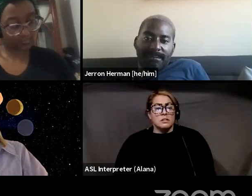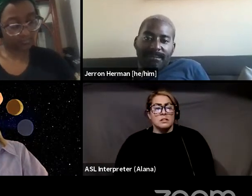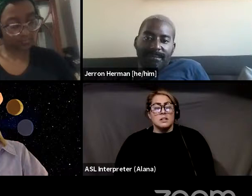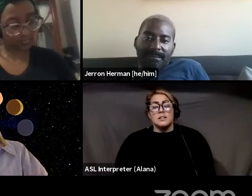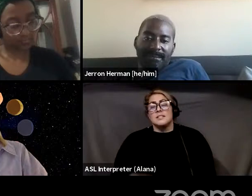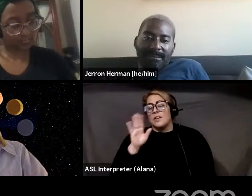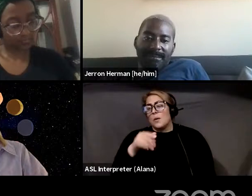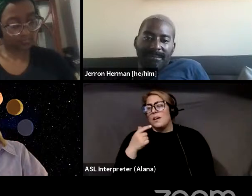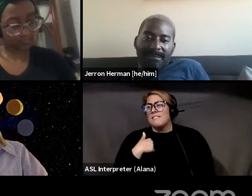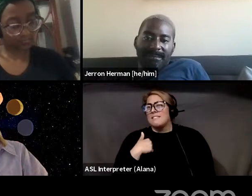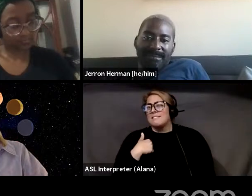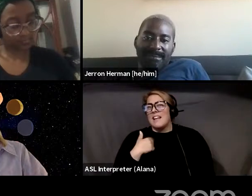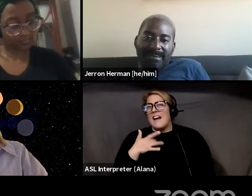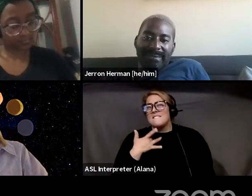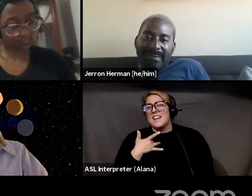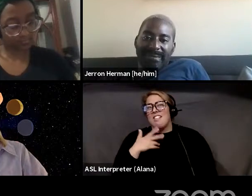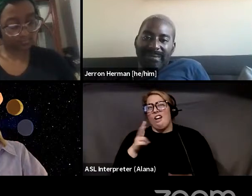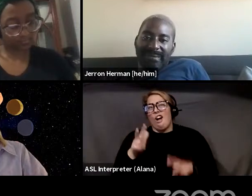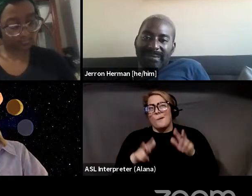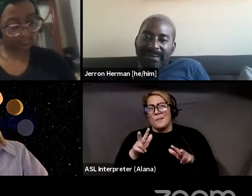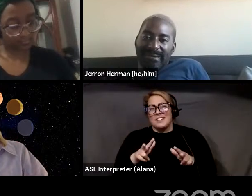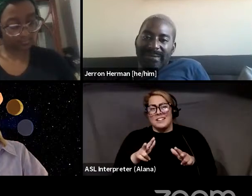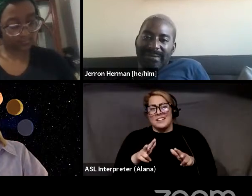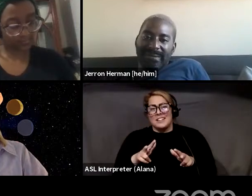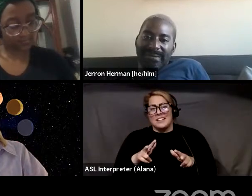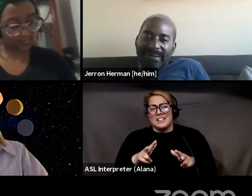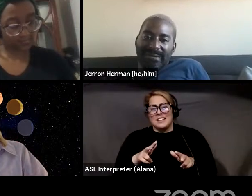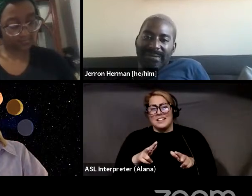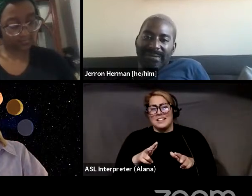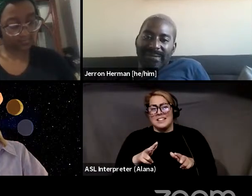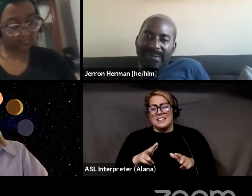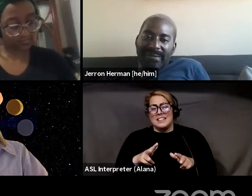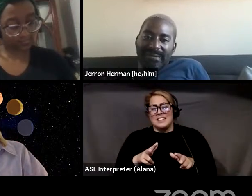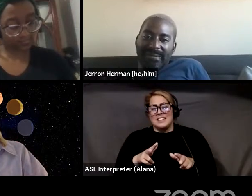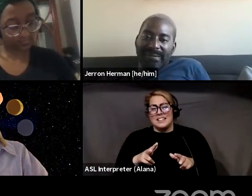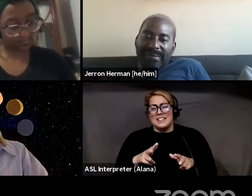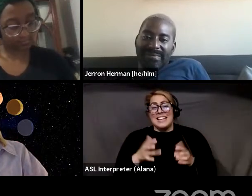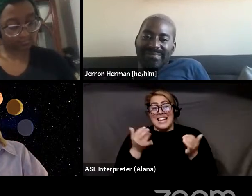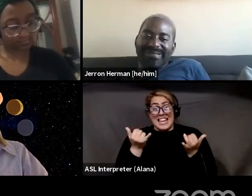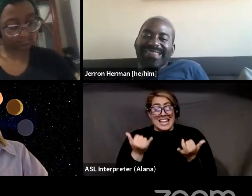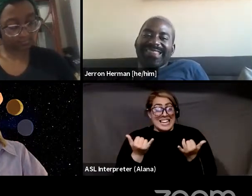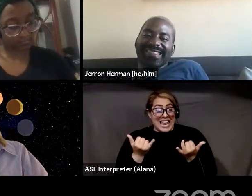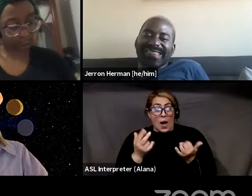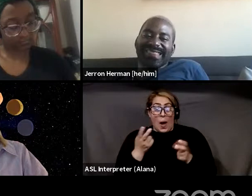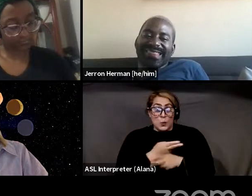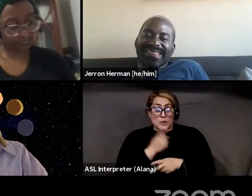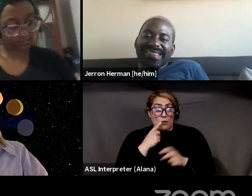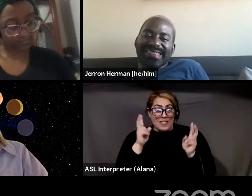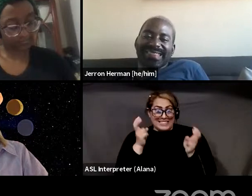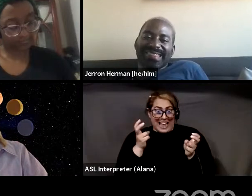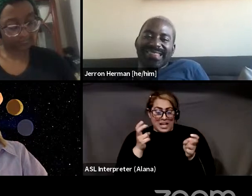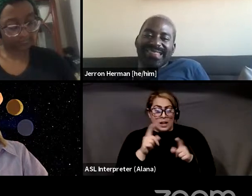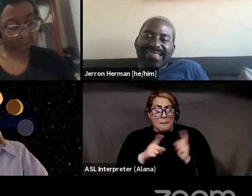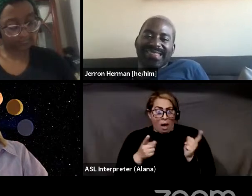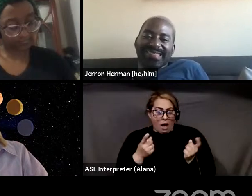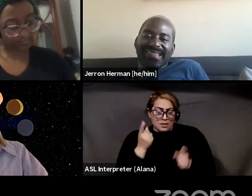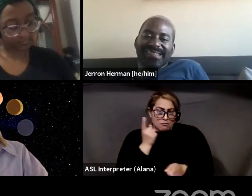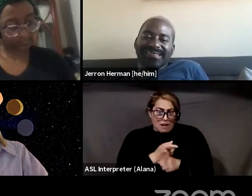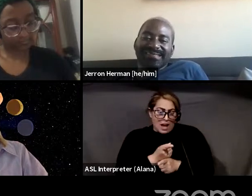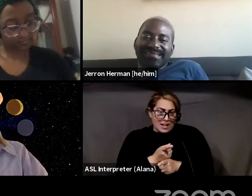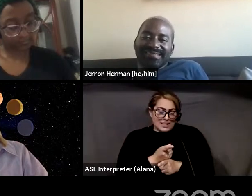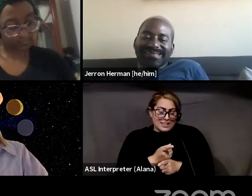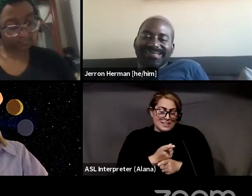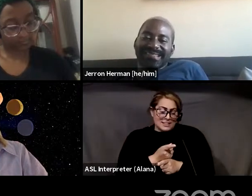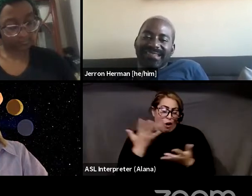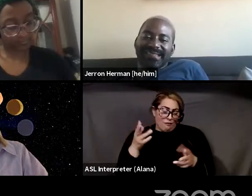I feel so awkward about saying it now that it's been used for the film title, but 1 and 1 make 3. What is the movement that is